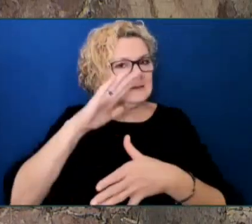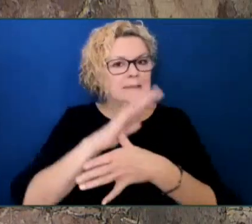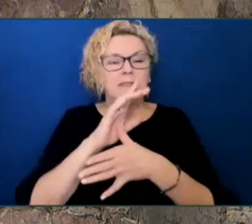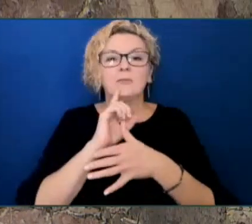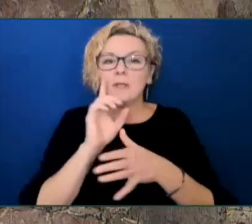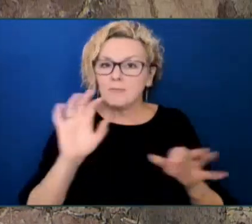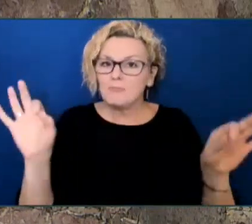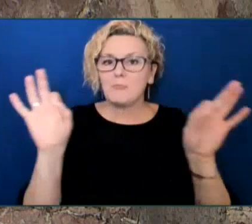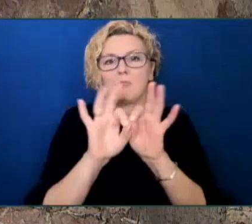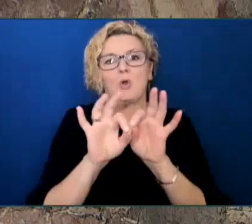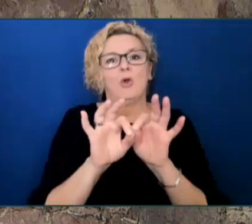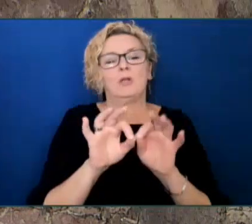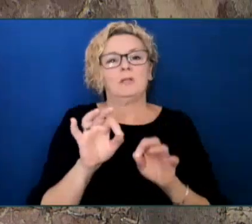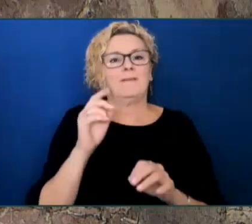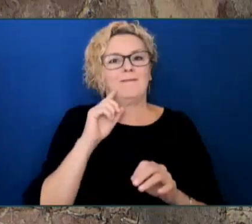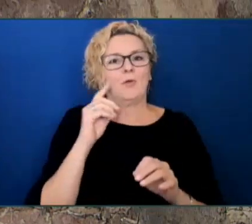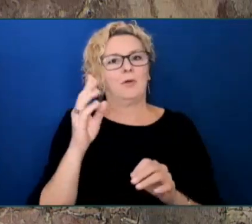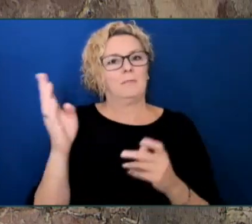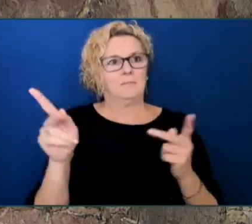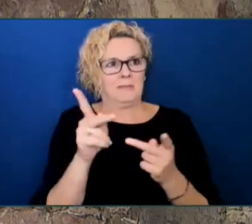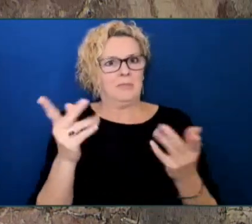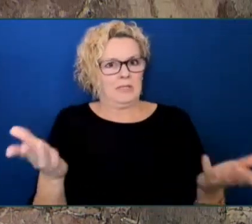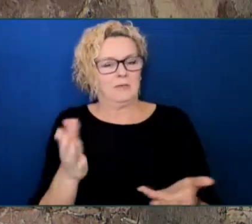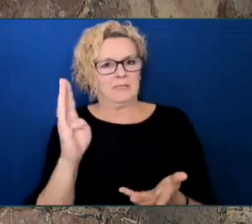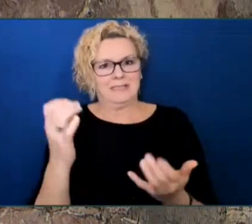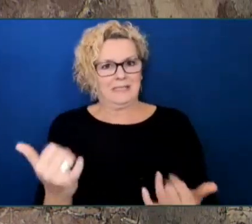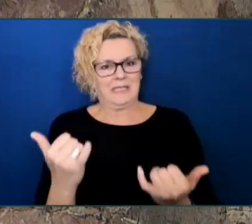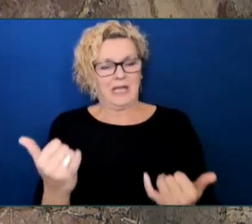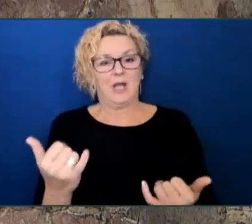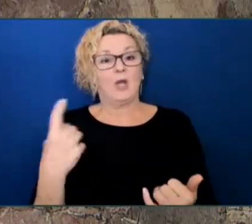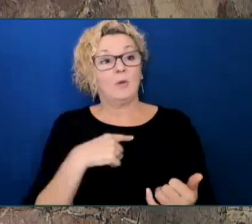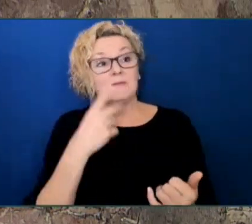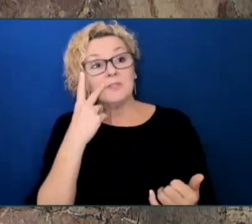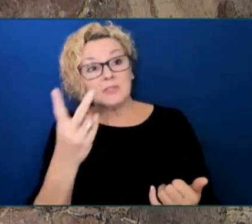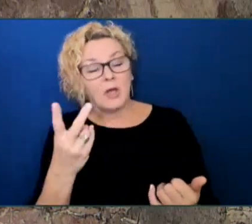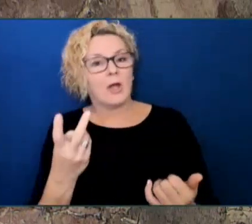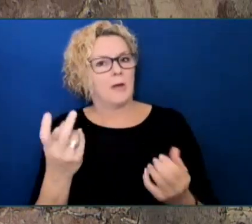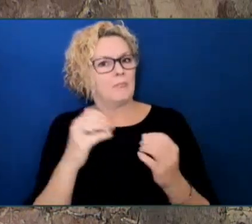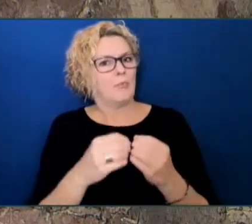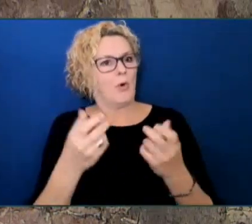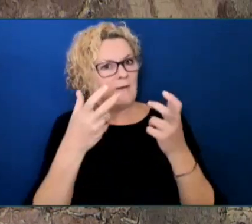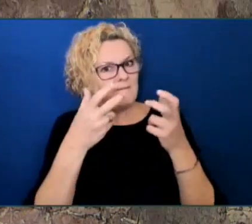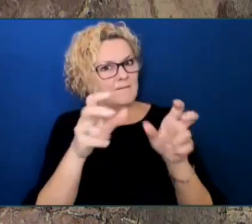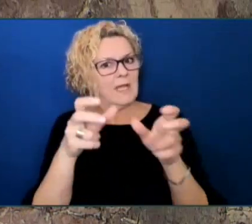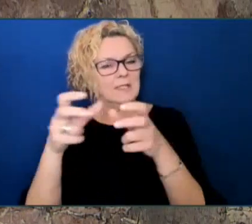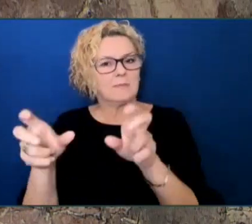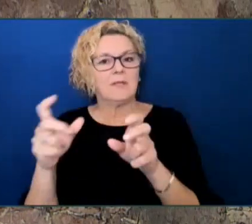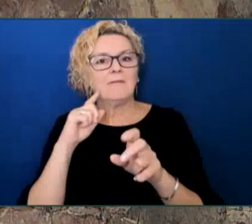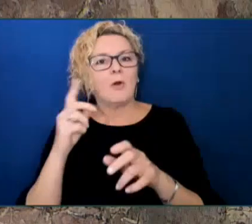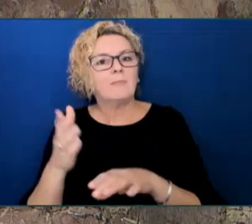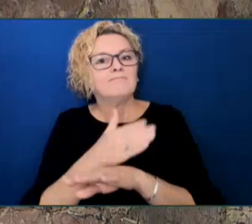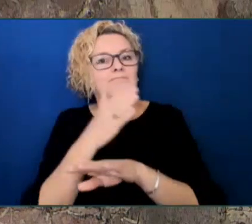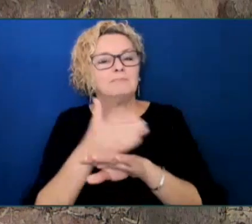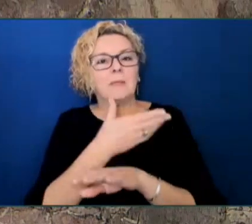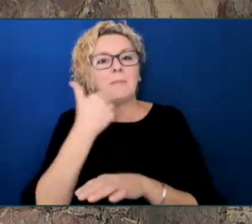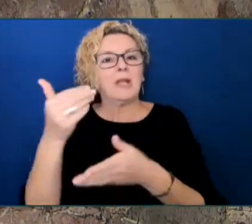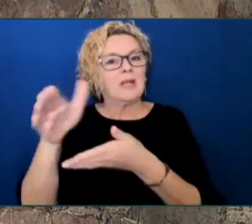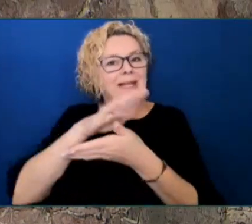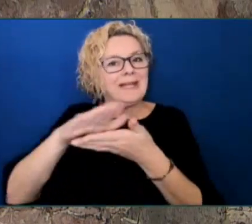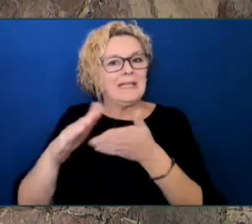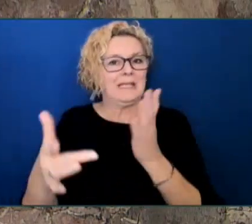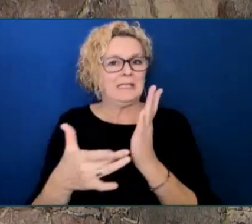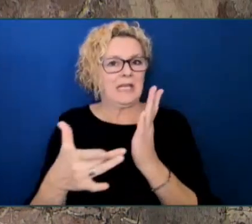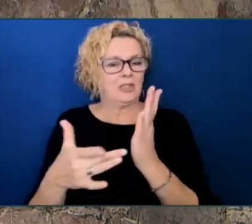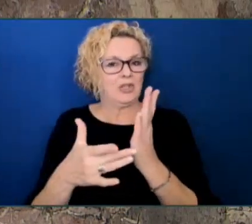seen significant investments in clean technology in British Columbia. We just recently, last week, saw